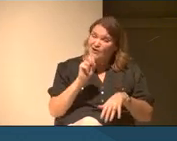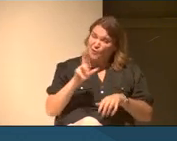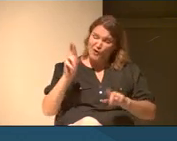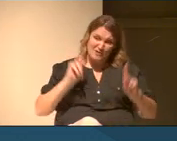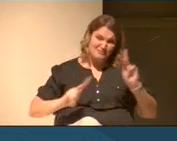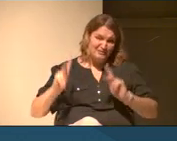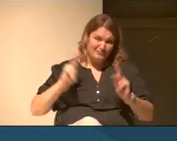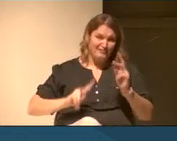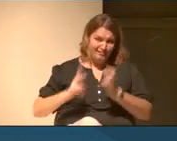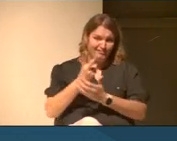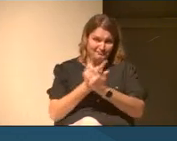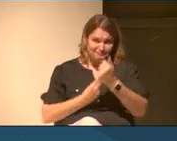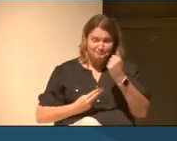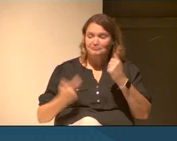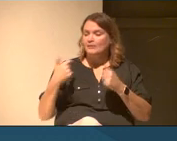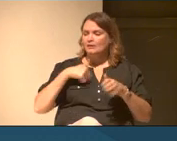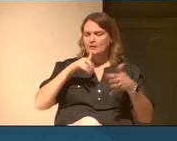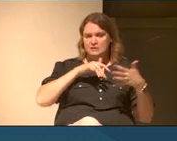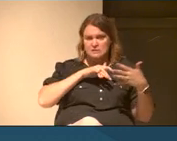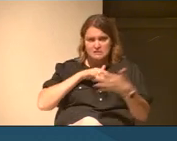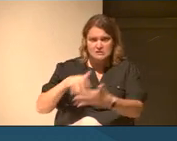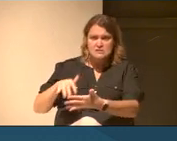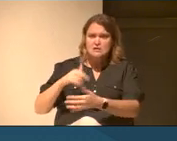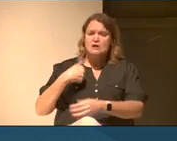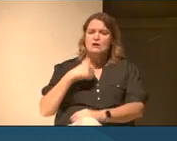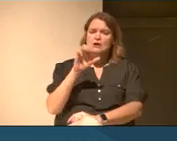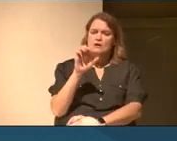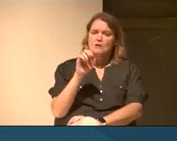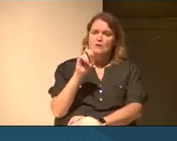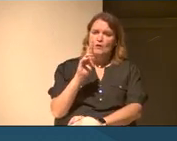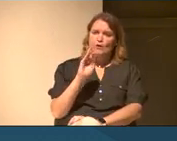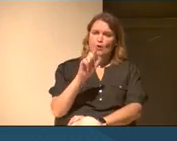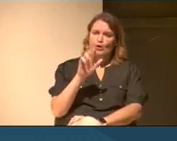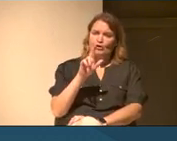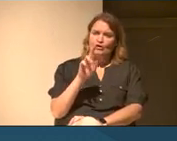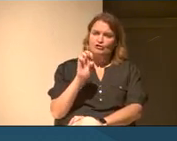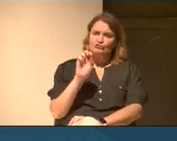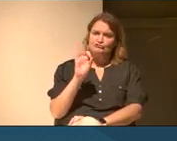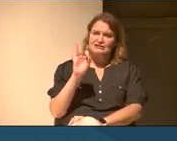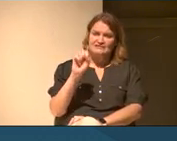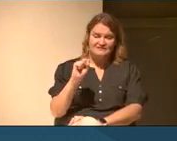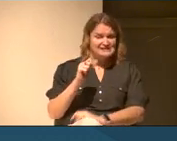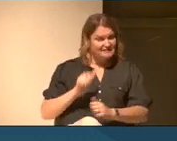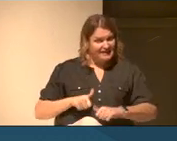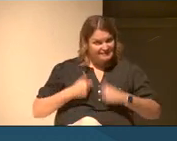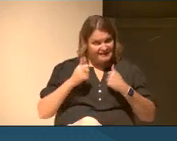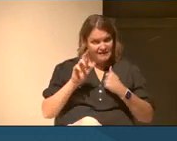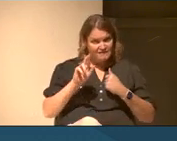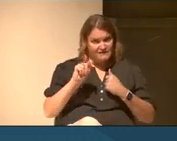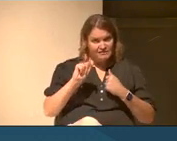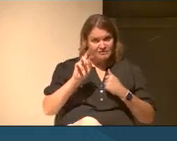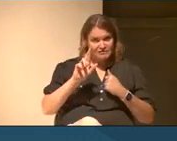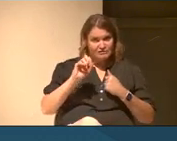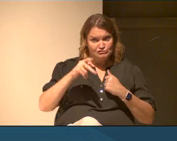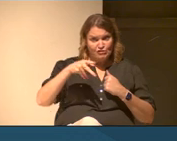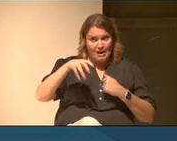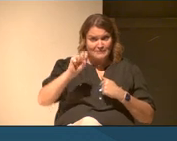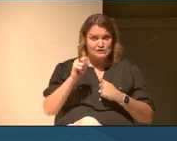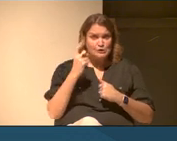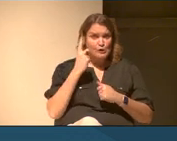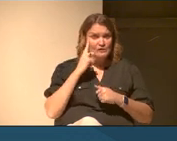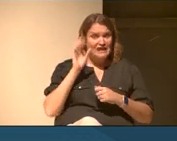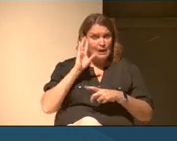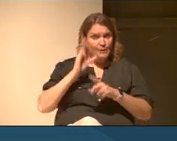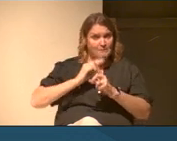spent my career studying coral reefs. Coral reefs, they live in the tropics, so you'd think they'd like hot water, but they only like water a